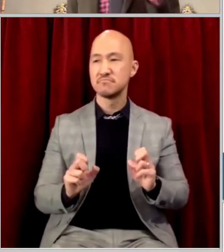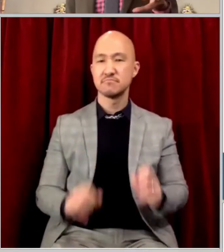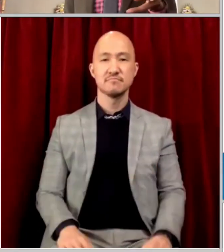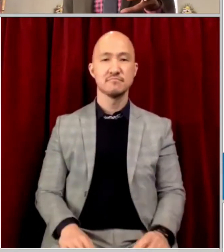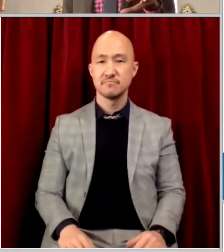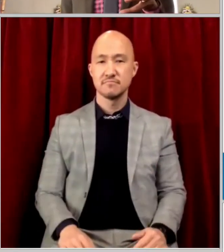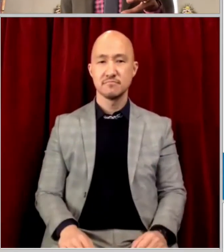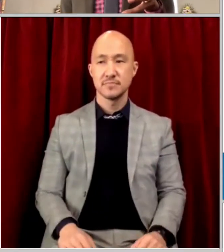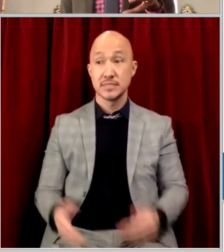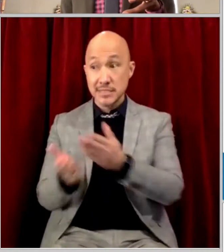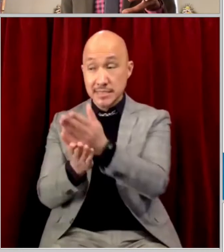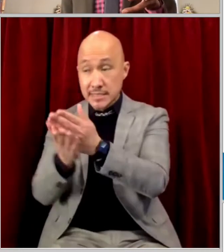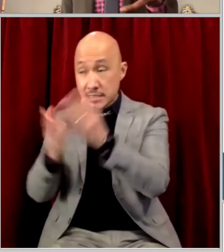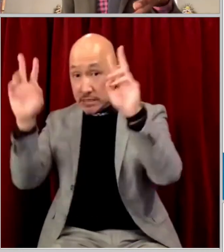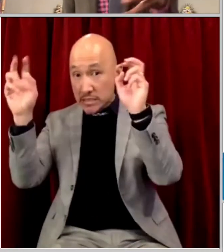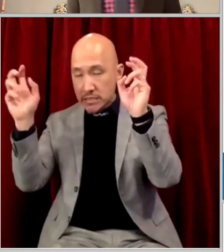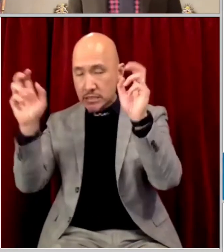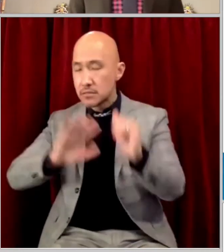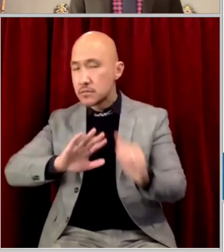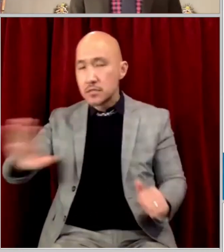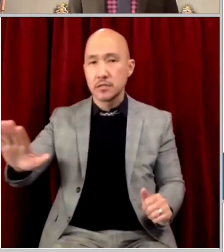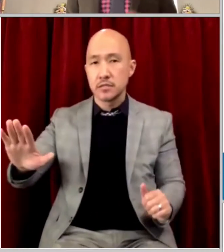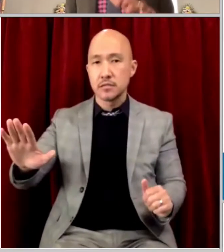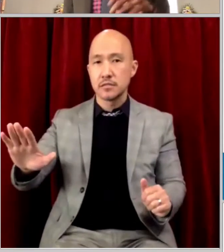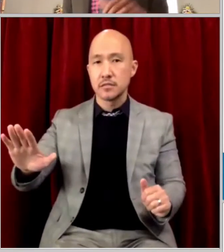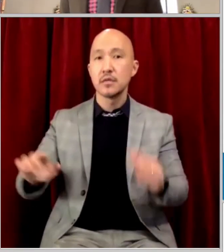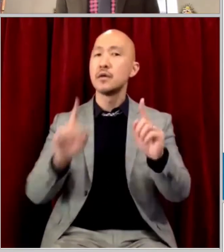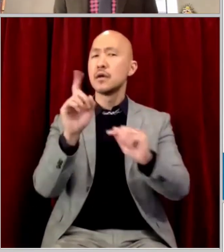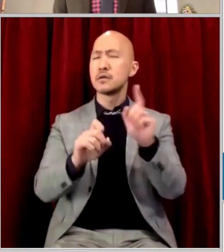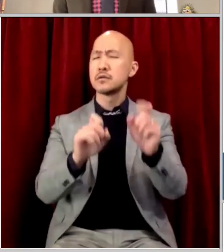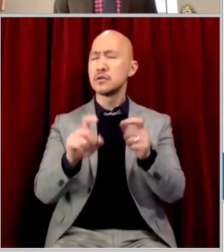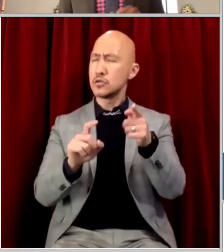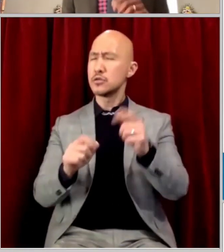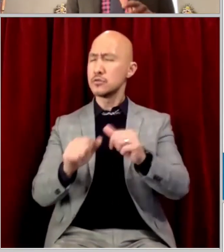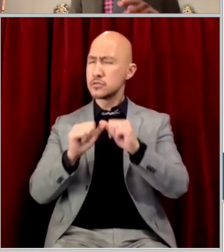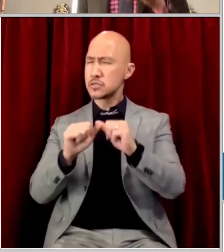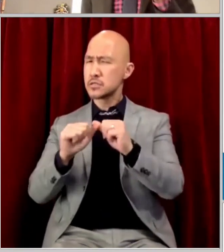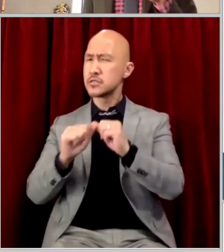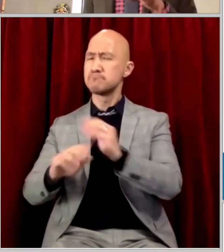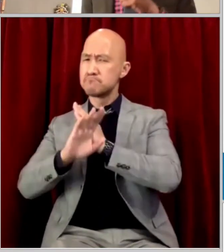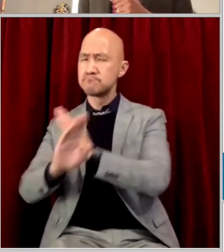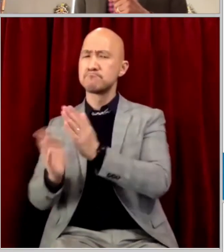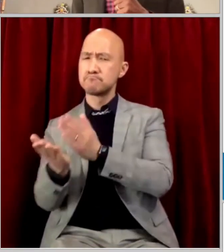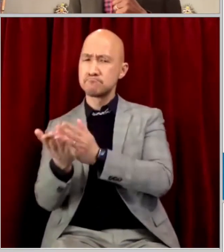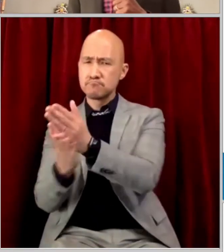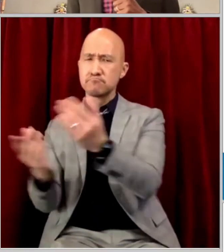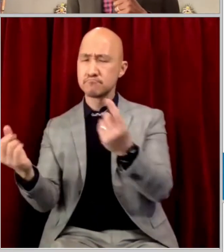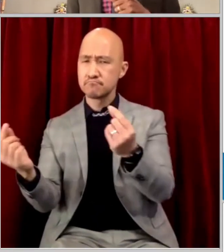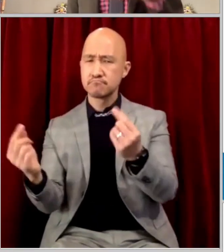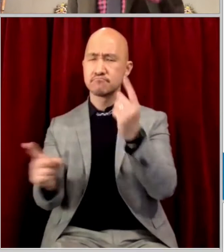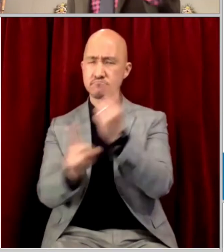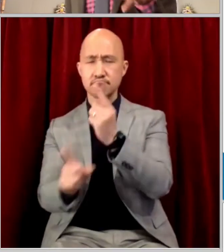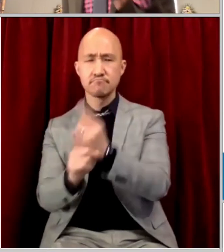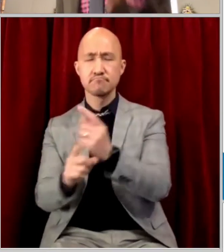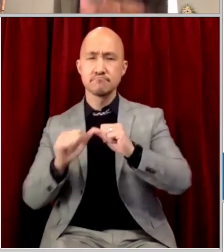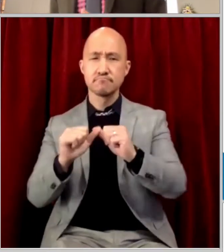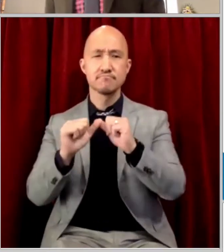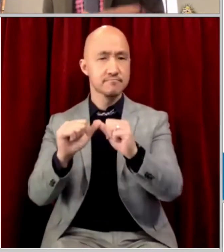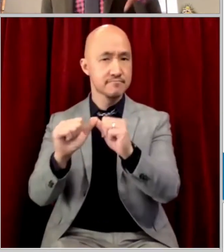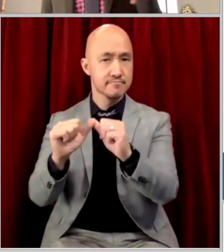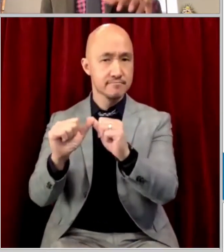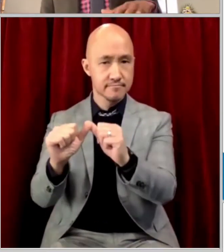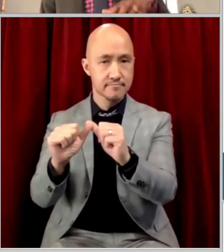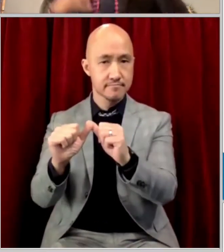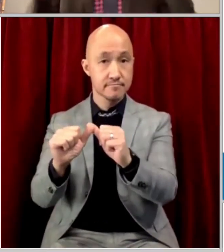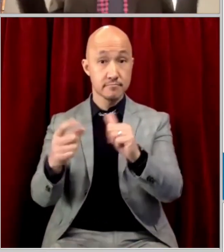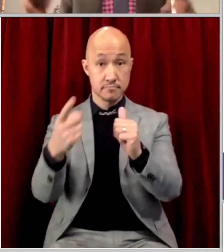preservative as the salt of the earth. Listen to what the Bible says here in 1 Timothy 4, 15 and 16. He says to give